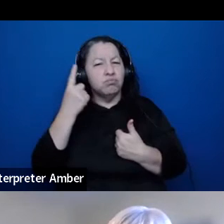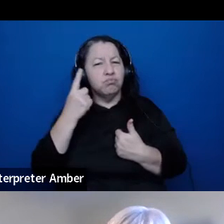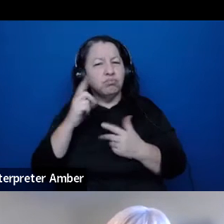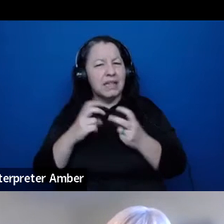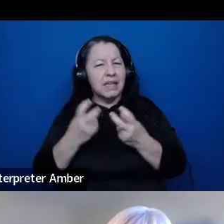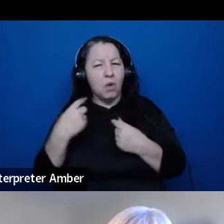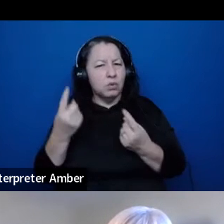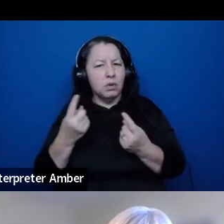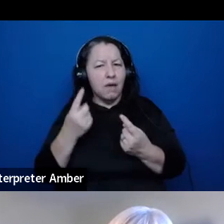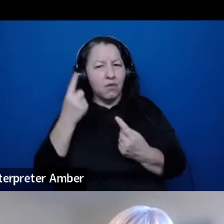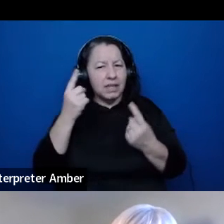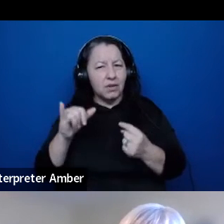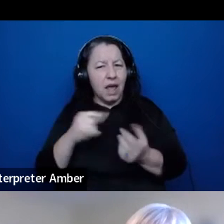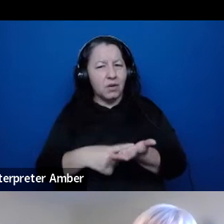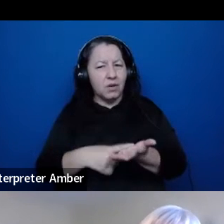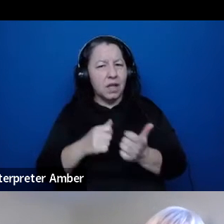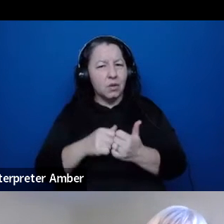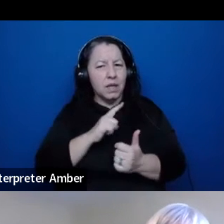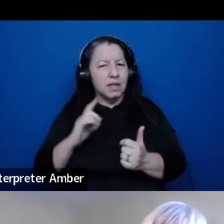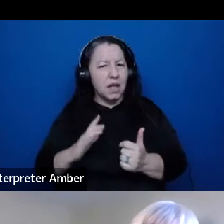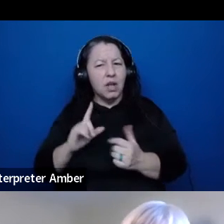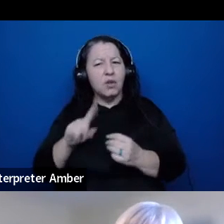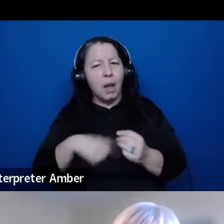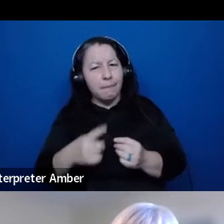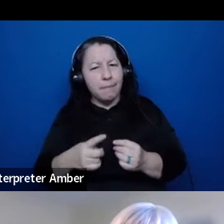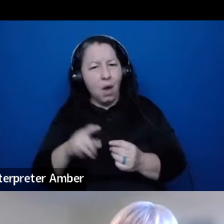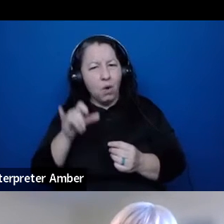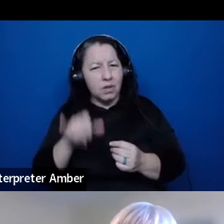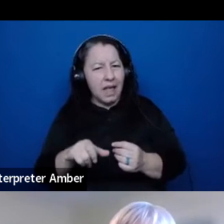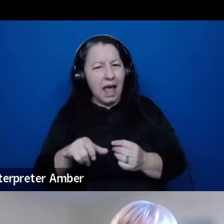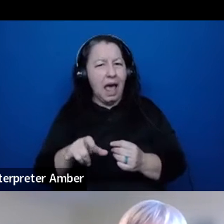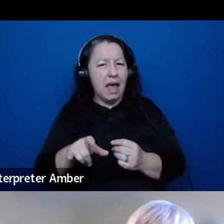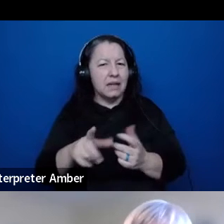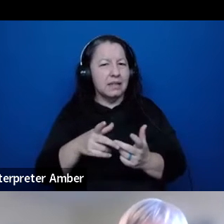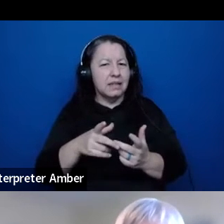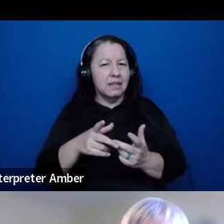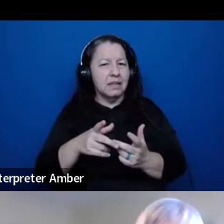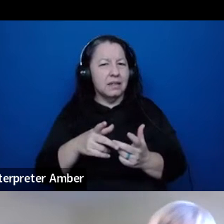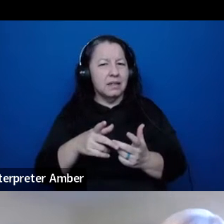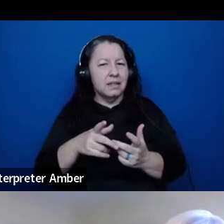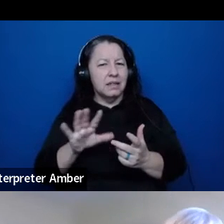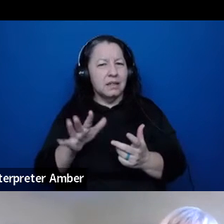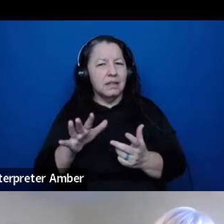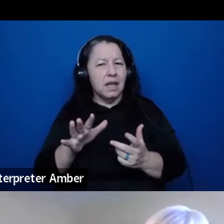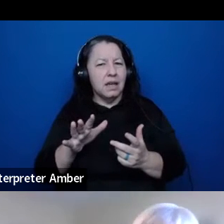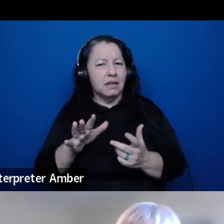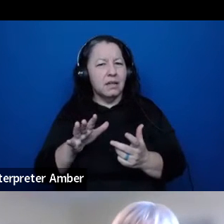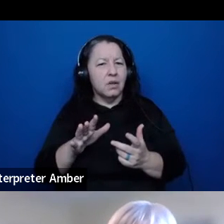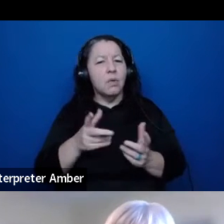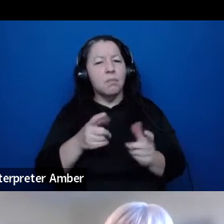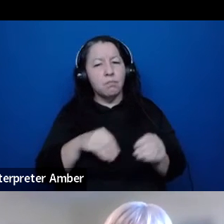that, had discussions with the legislators about that aspect of moving these public